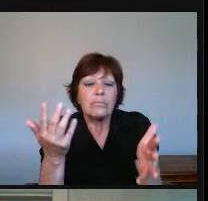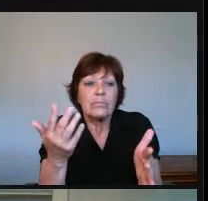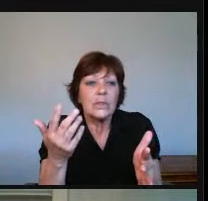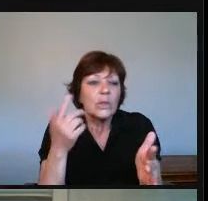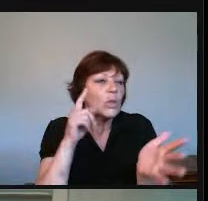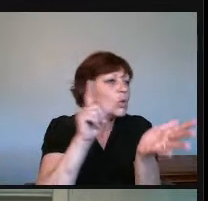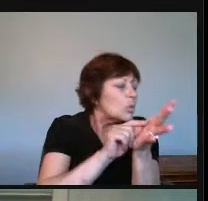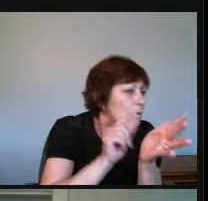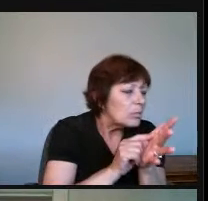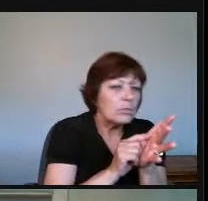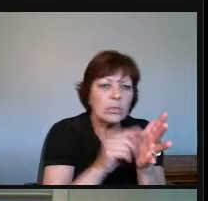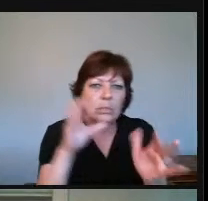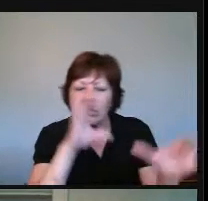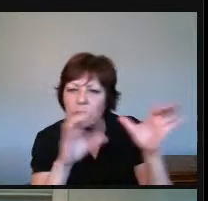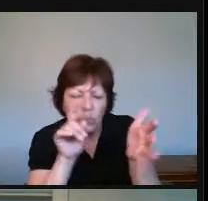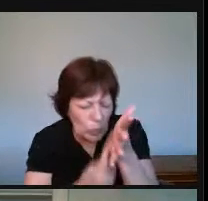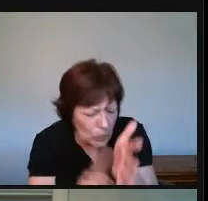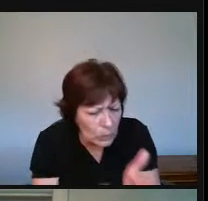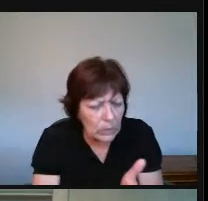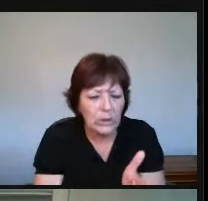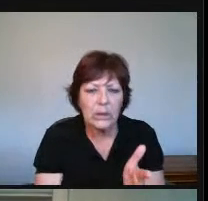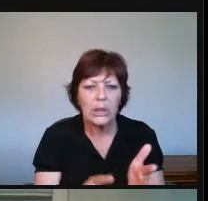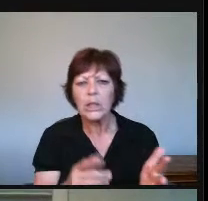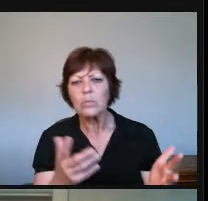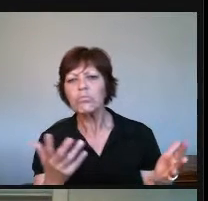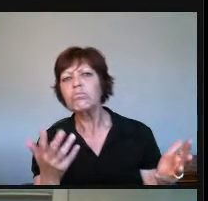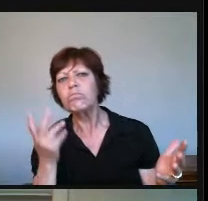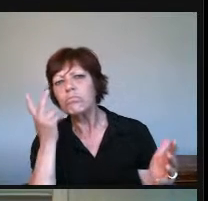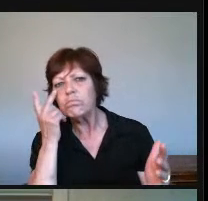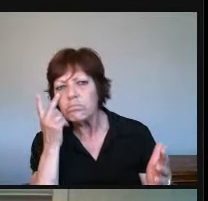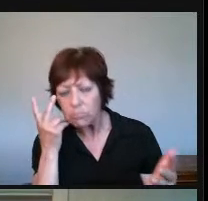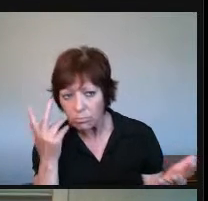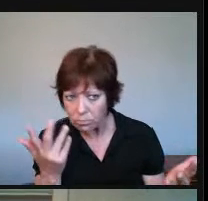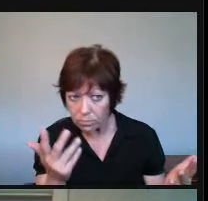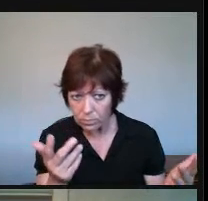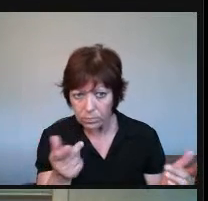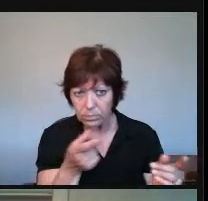press, the CDC, looking at these side